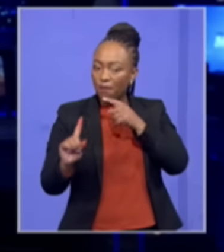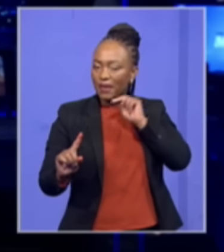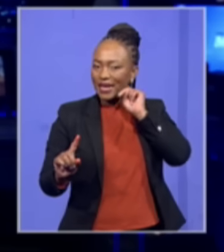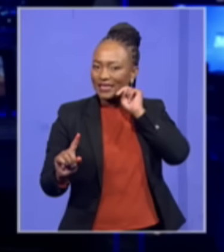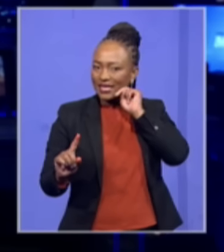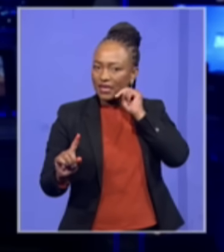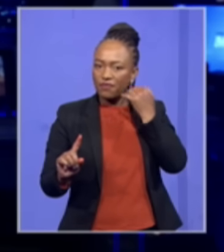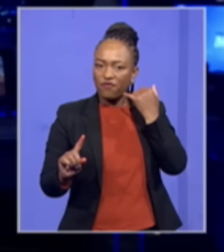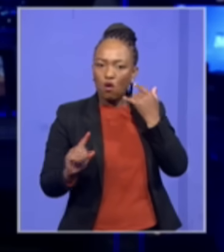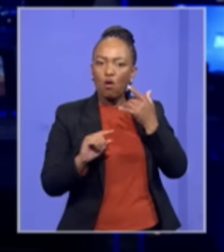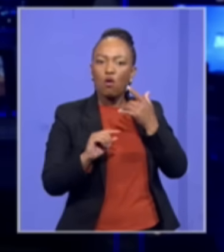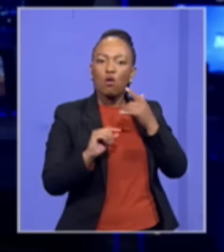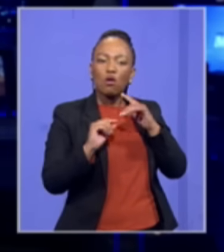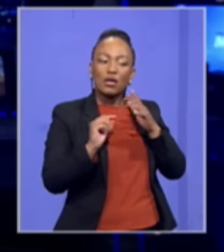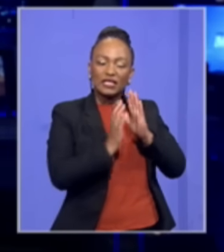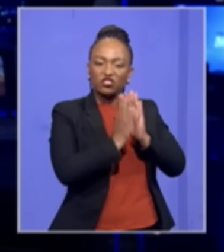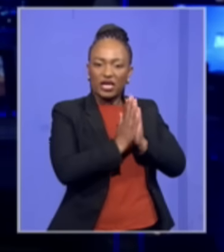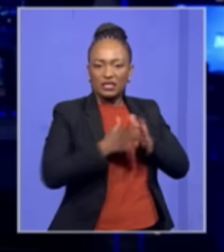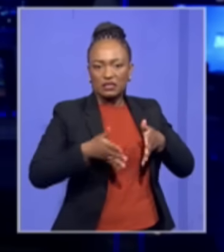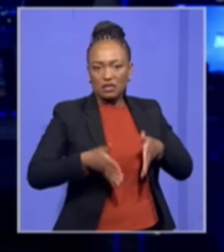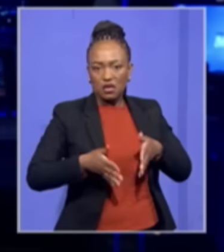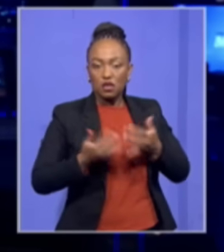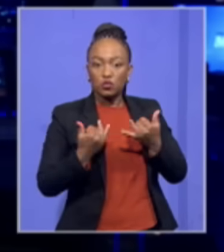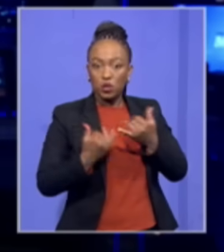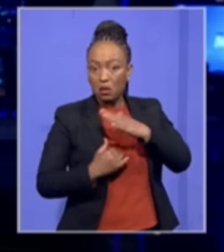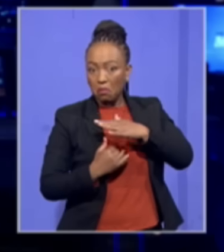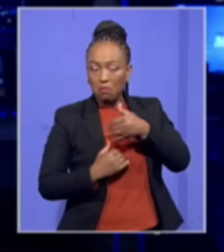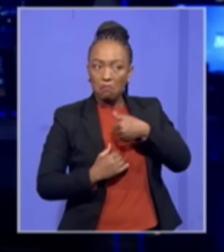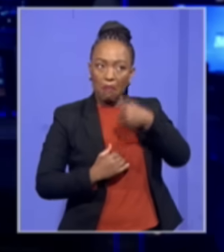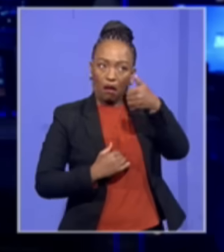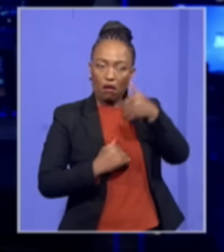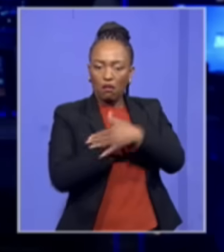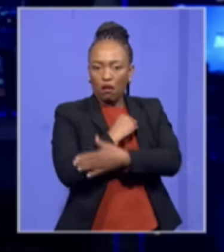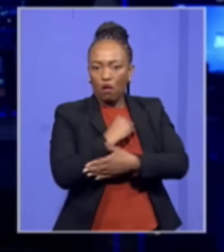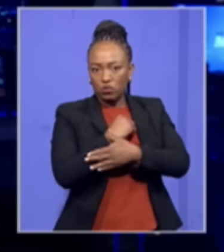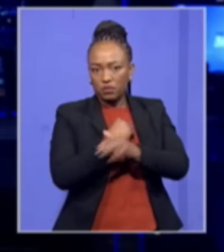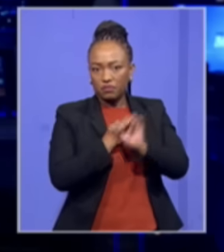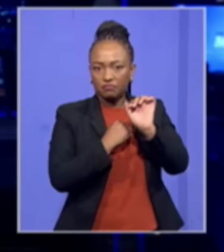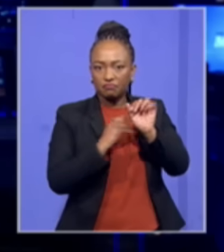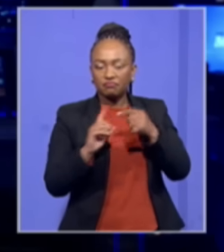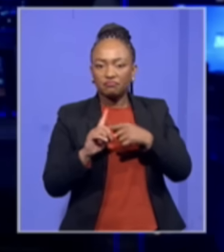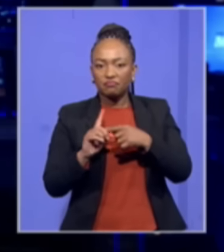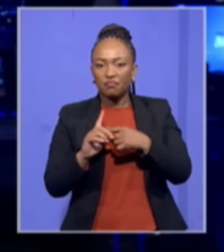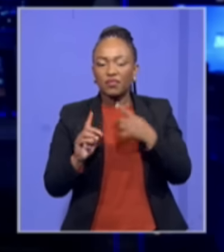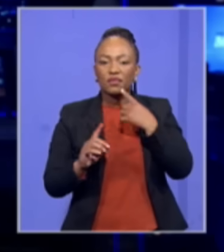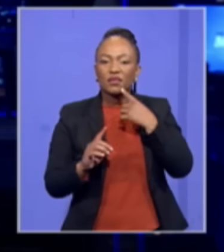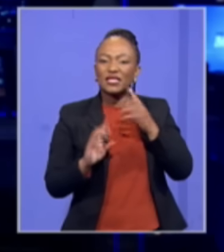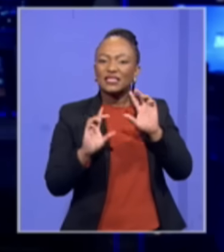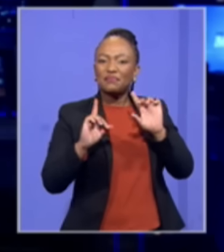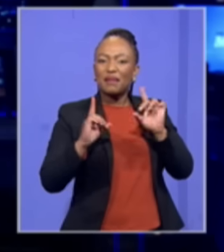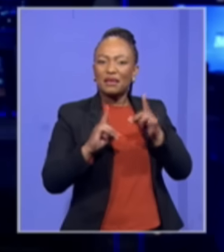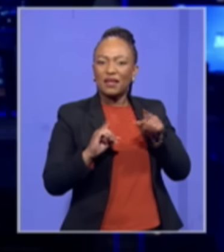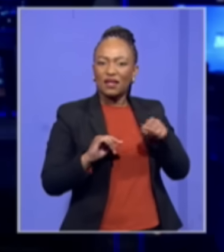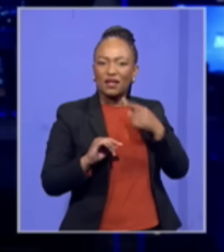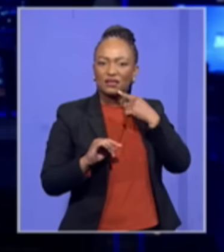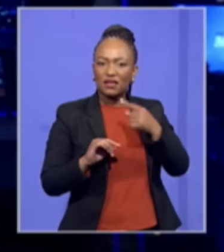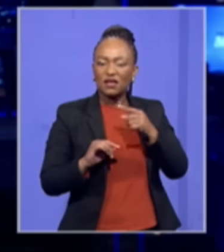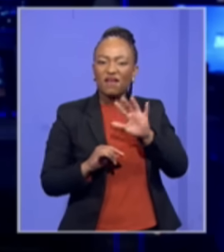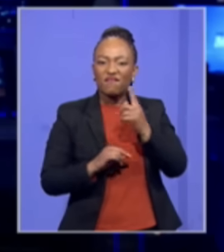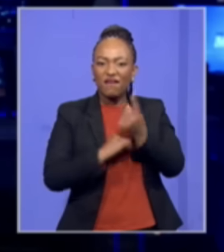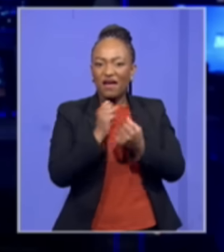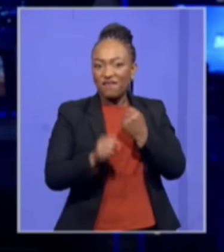kgutletse Nigeria thapameng ena ya kajeno. Lefapha la ditaba tsa lehae le mohlalosa e le motho ya seng a sa batlehe nako ya dilemo tse 5 a sa